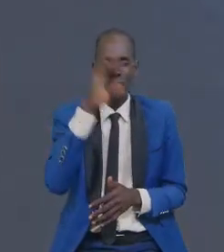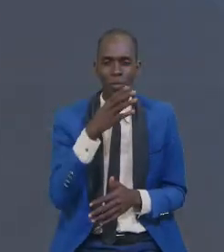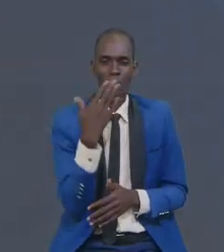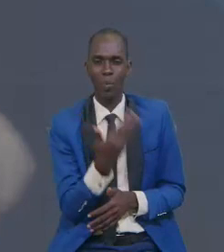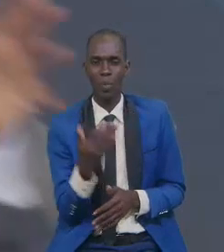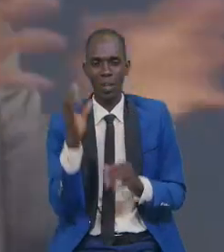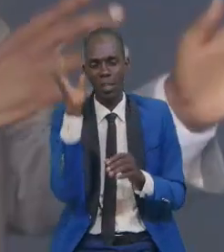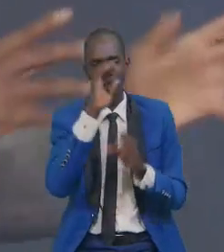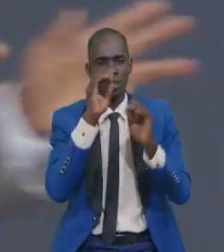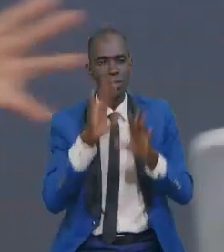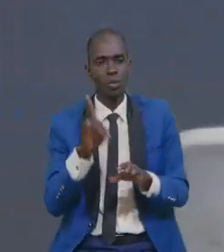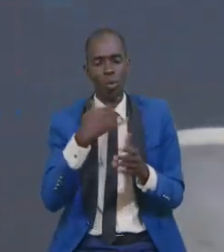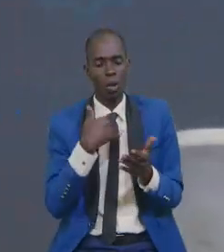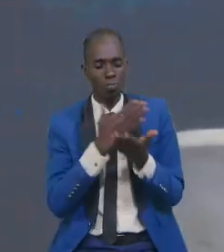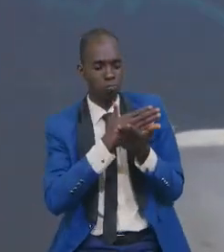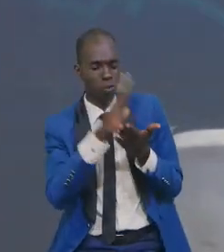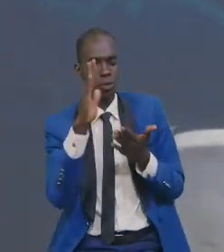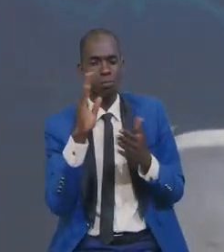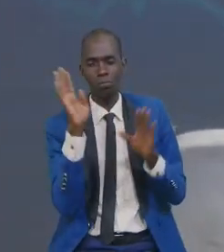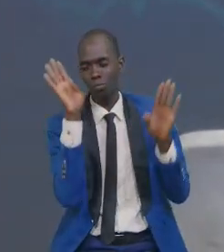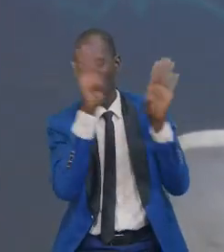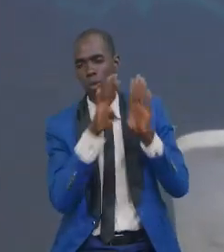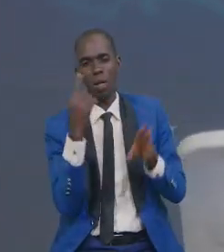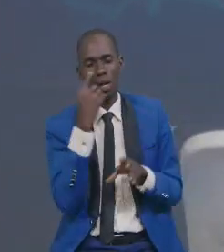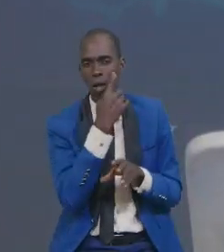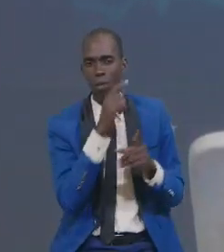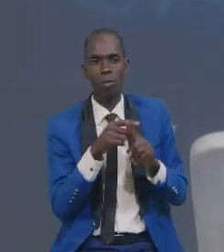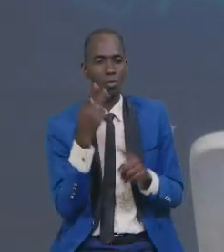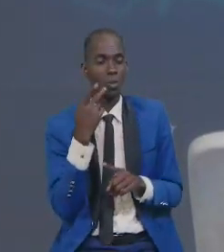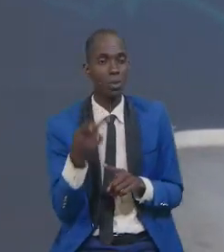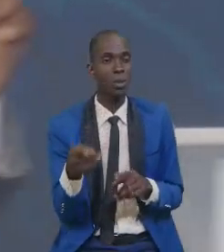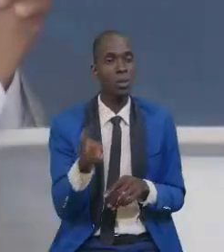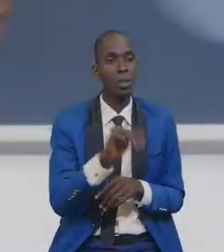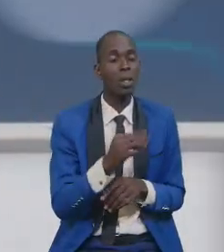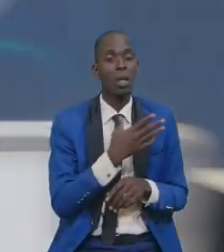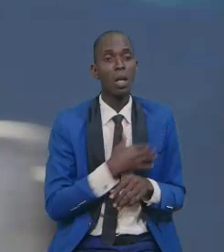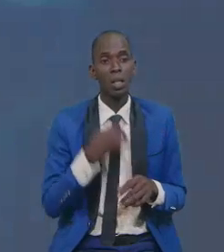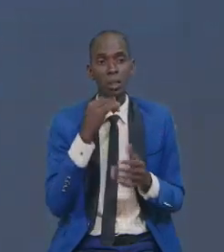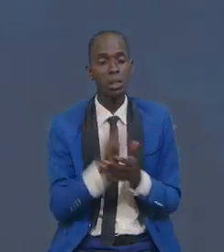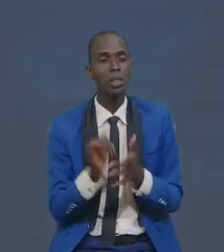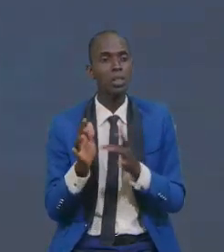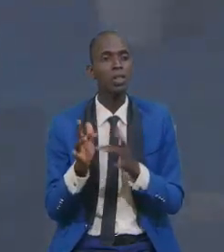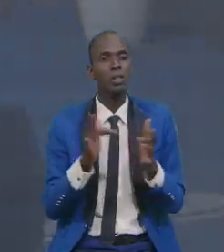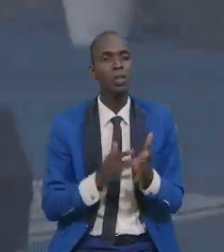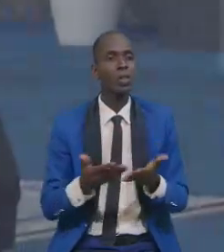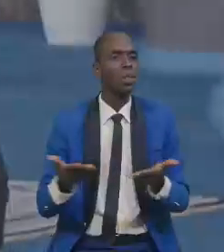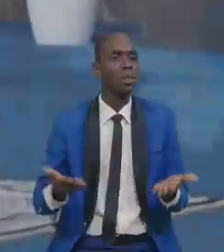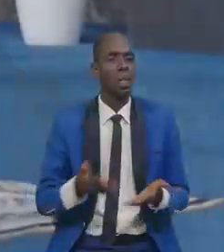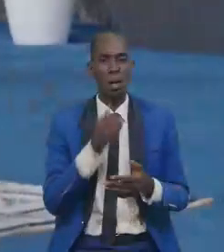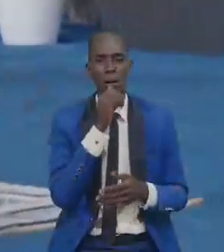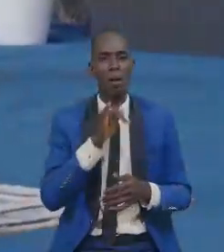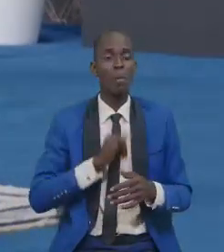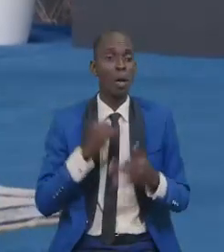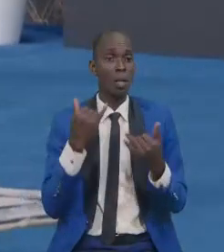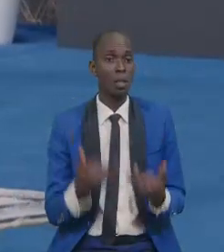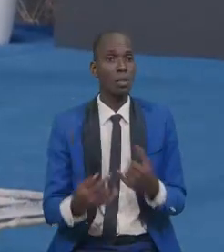your sight, and you block them away from your mind, and you say, Jesus, here am I today. I want